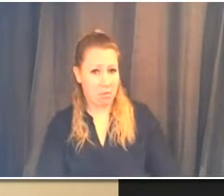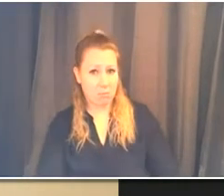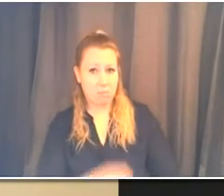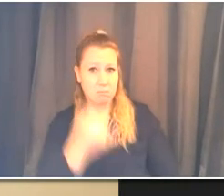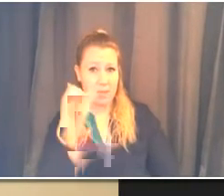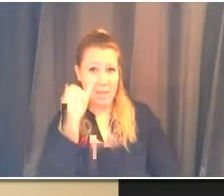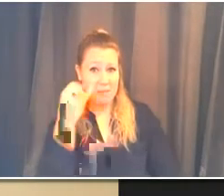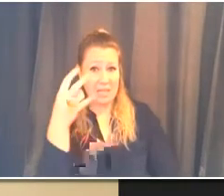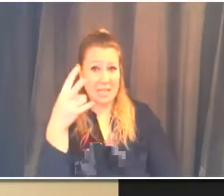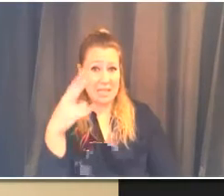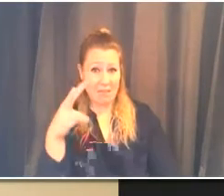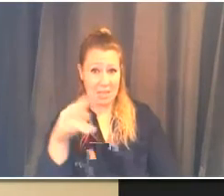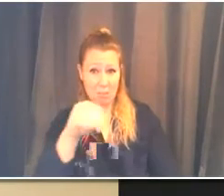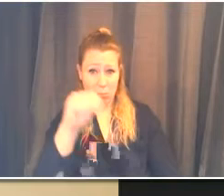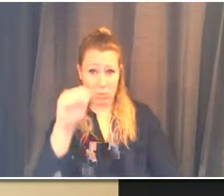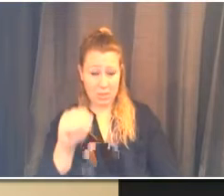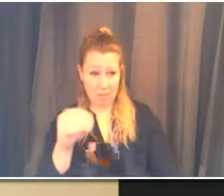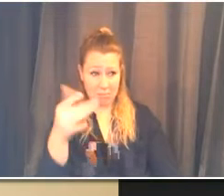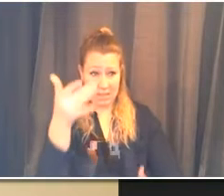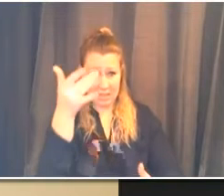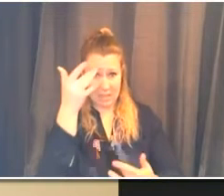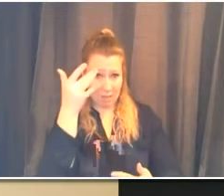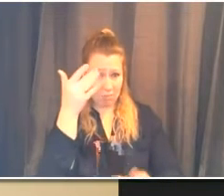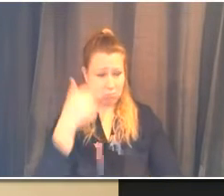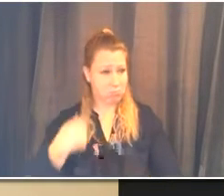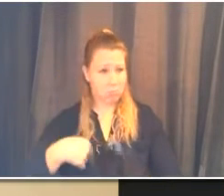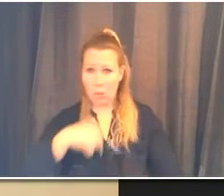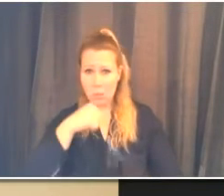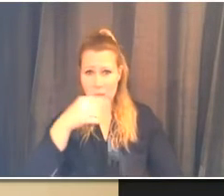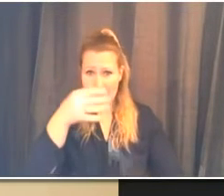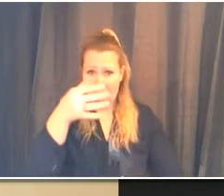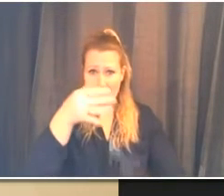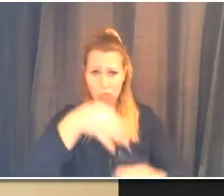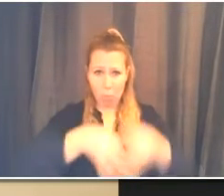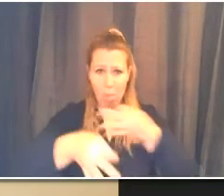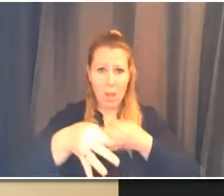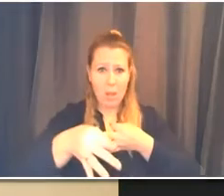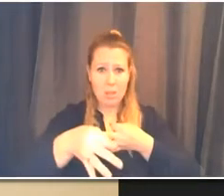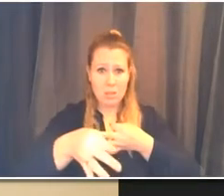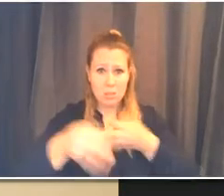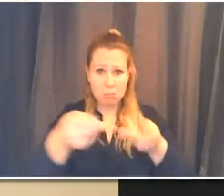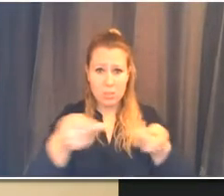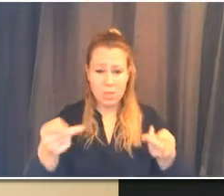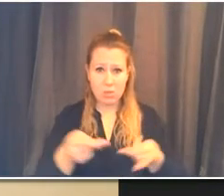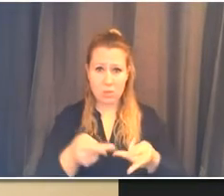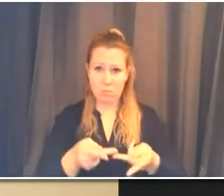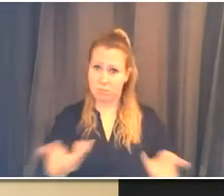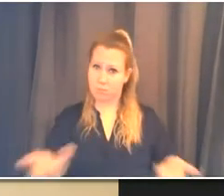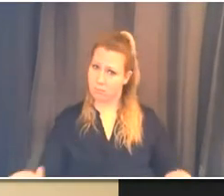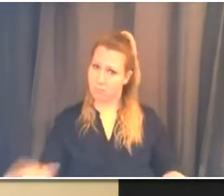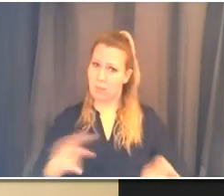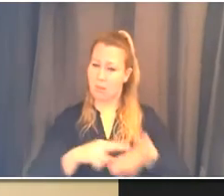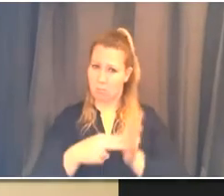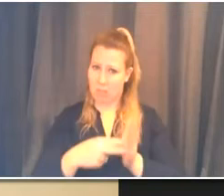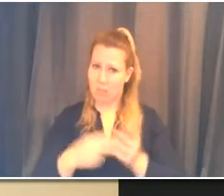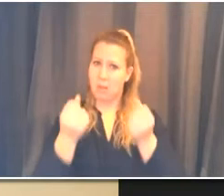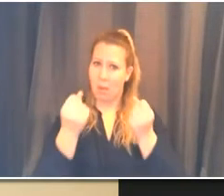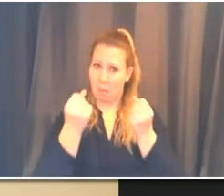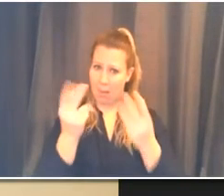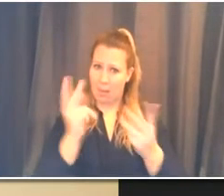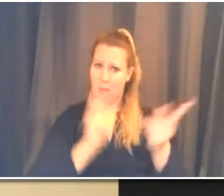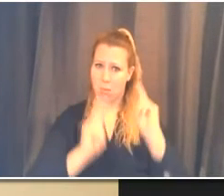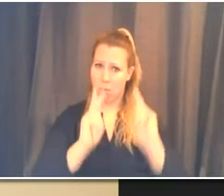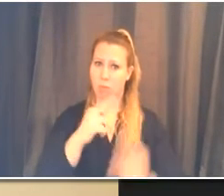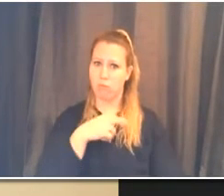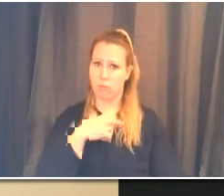between uh the reduction in dvos and also arrest and arrest down in